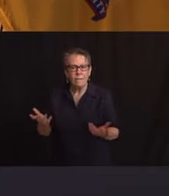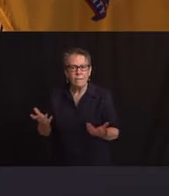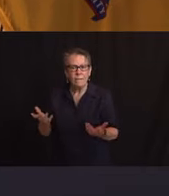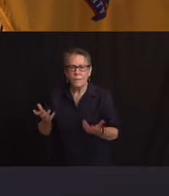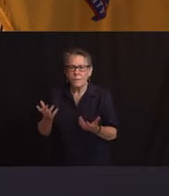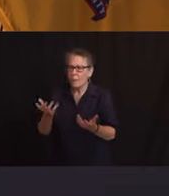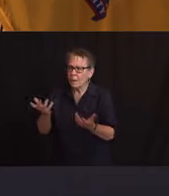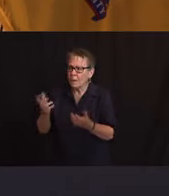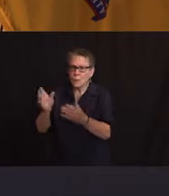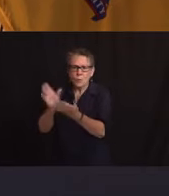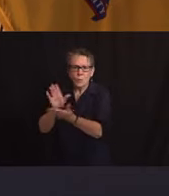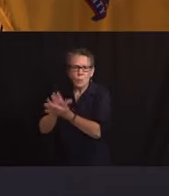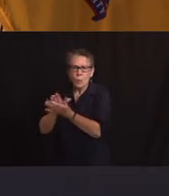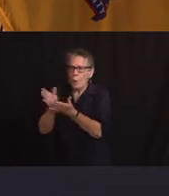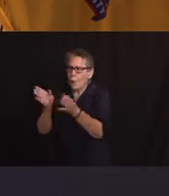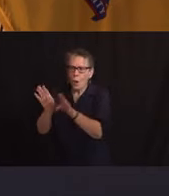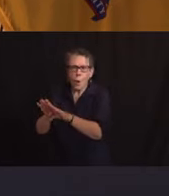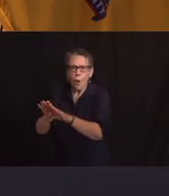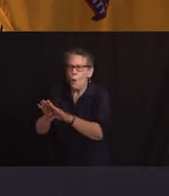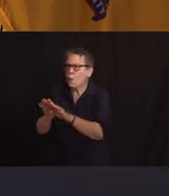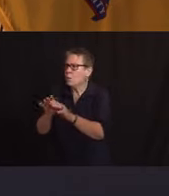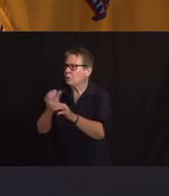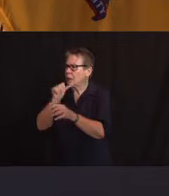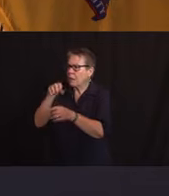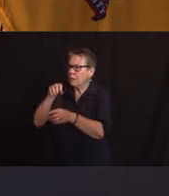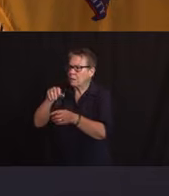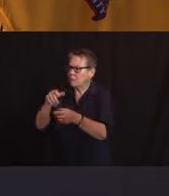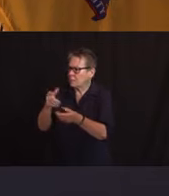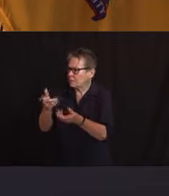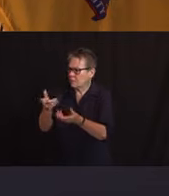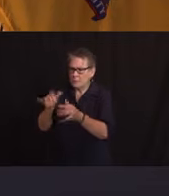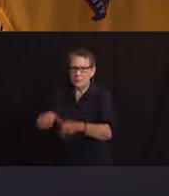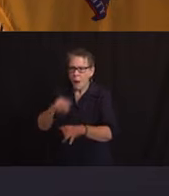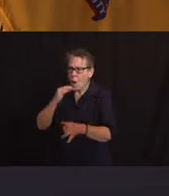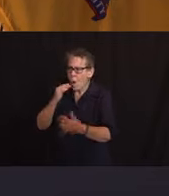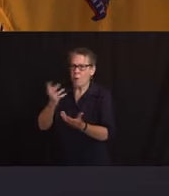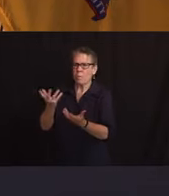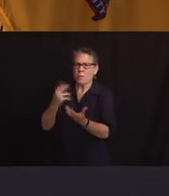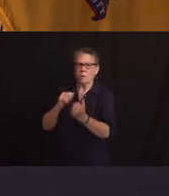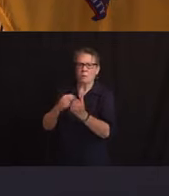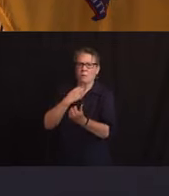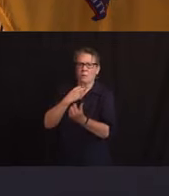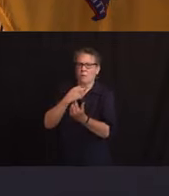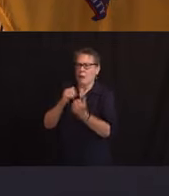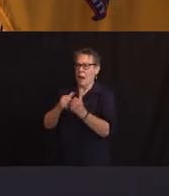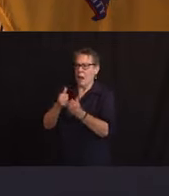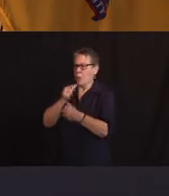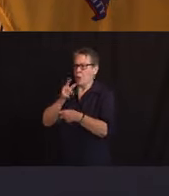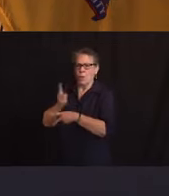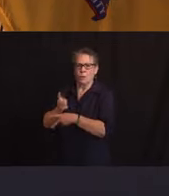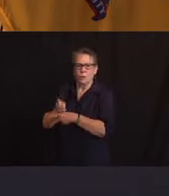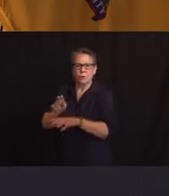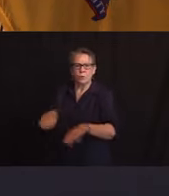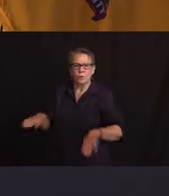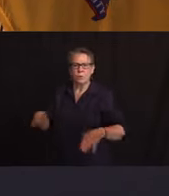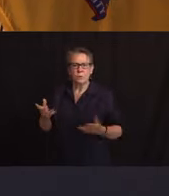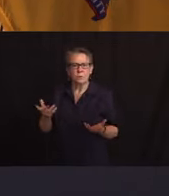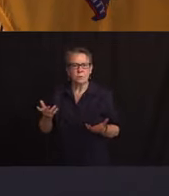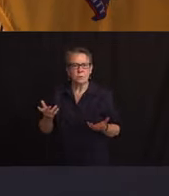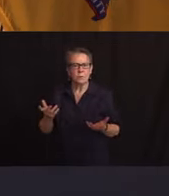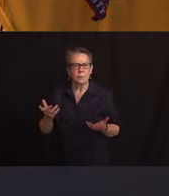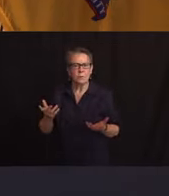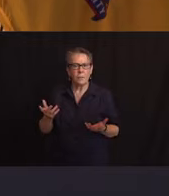a combination of a number of different factors. We have no plans to curtail the $300.